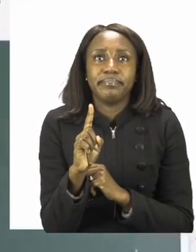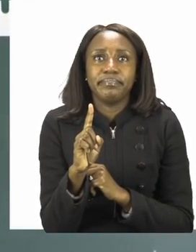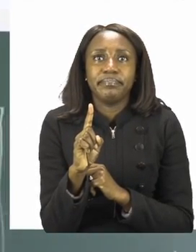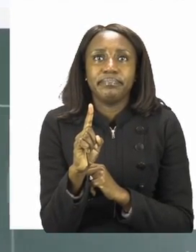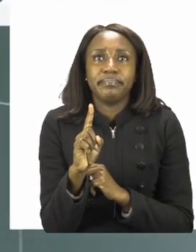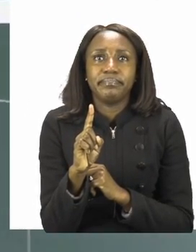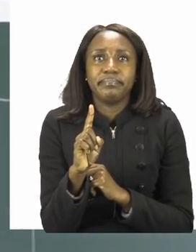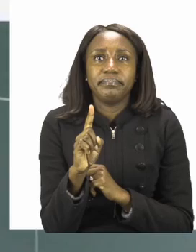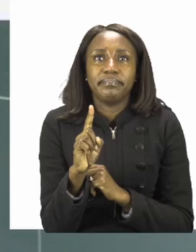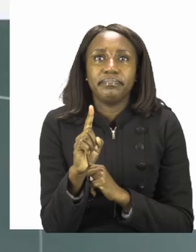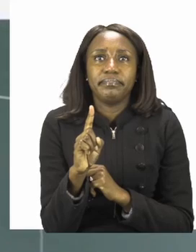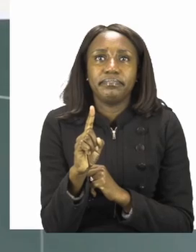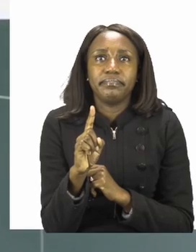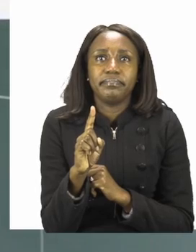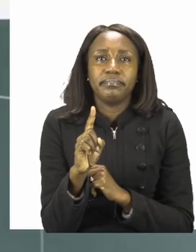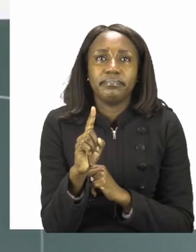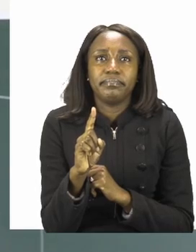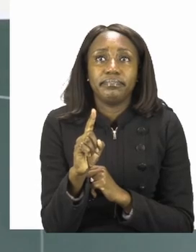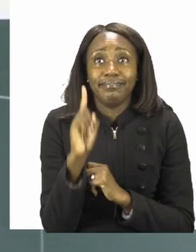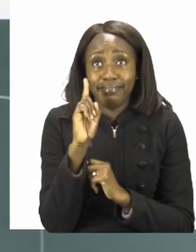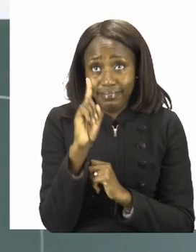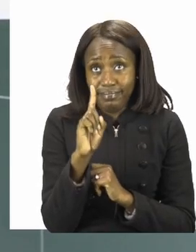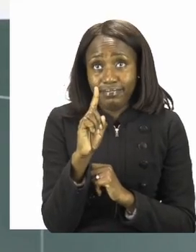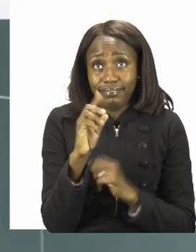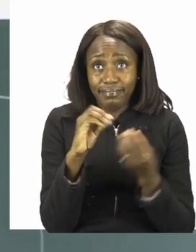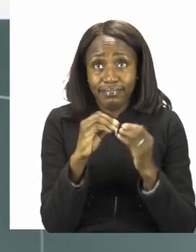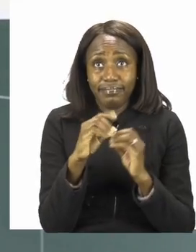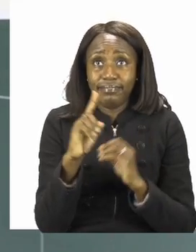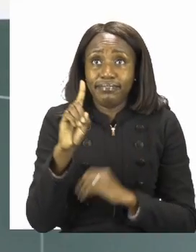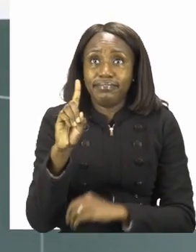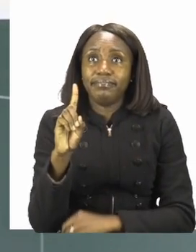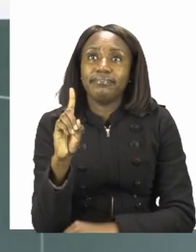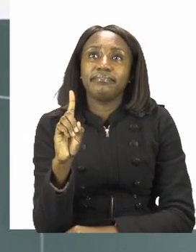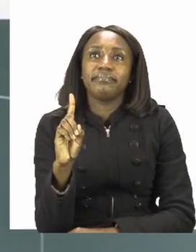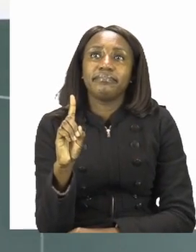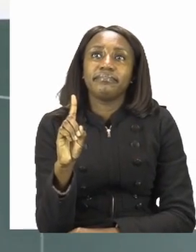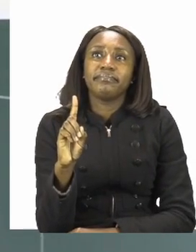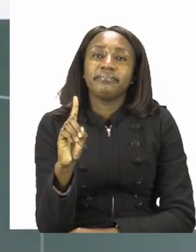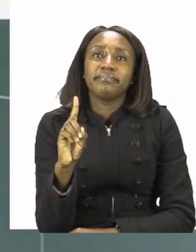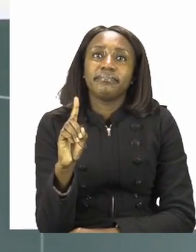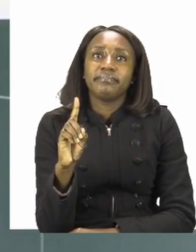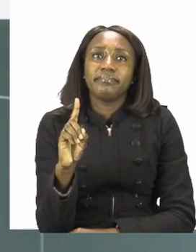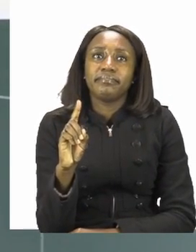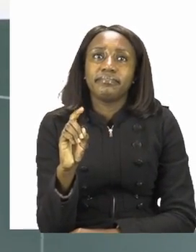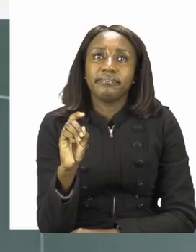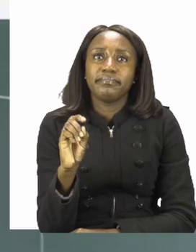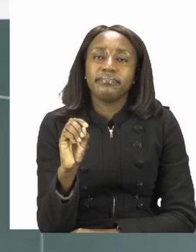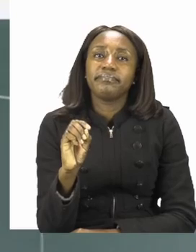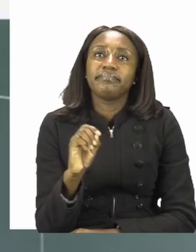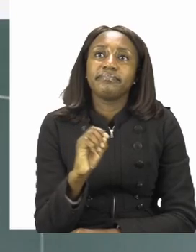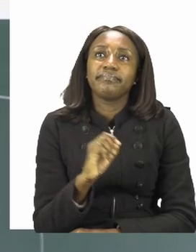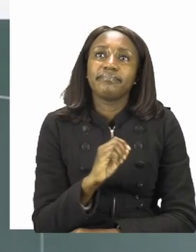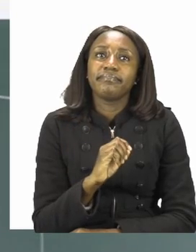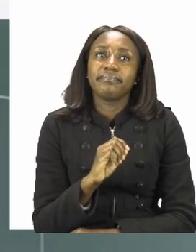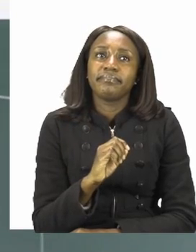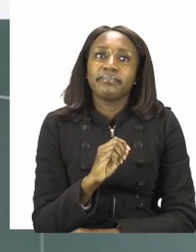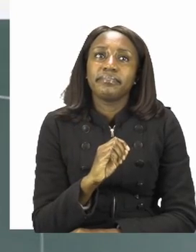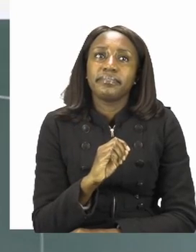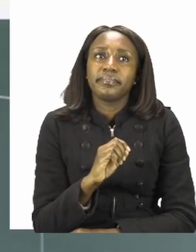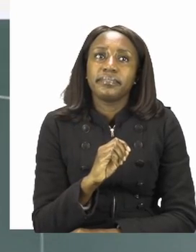down. And that is our number 1. So far we have done